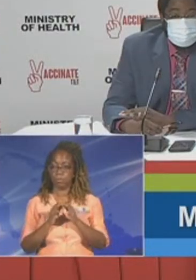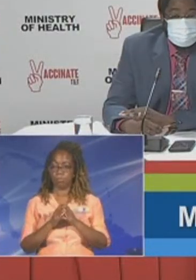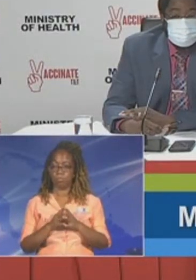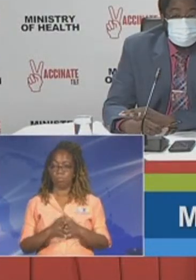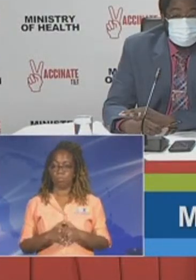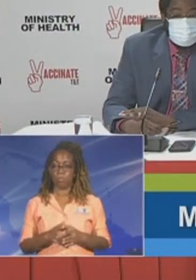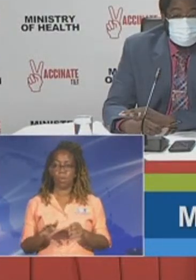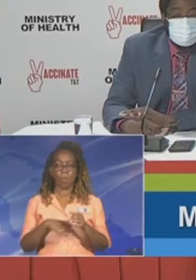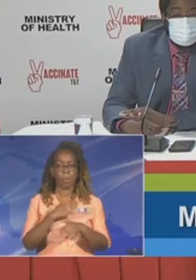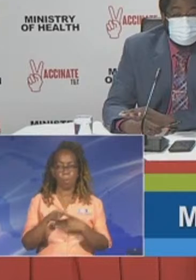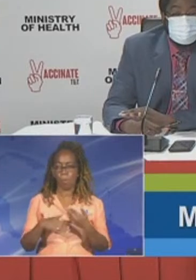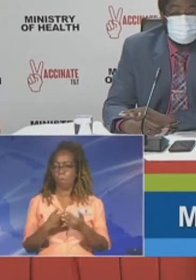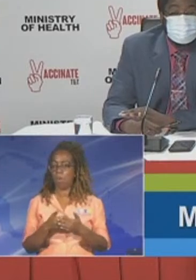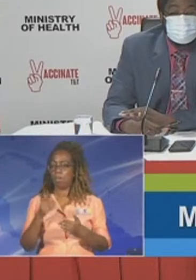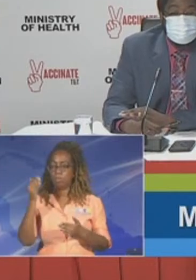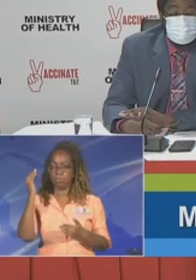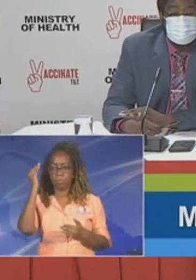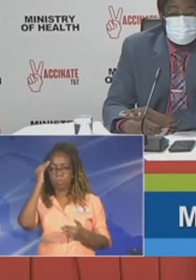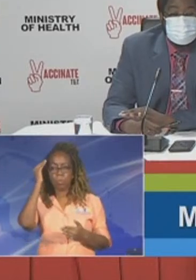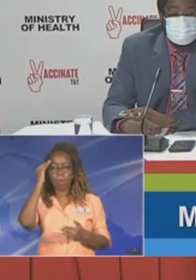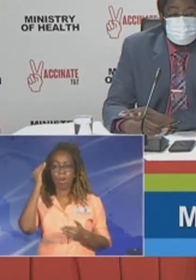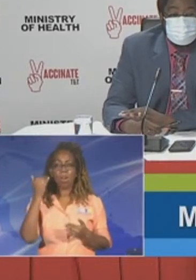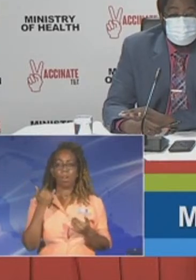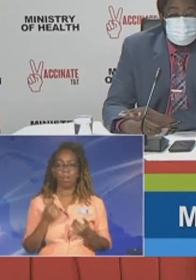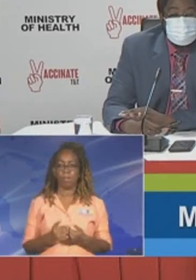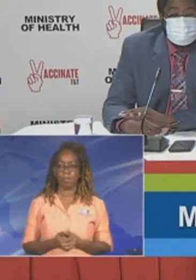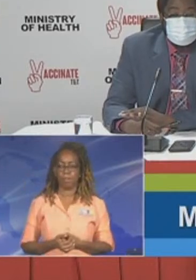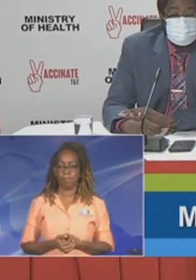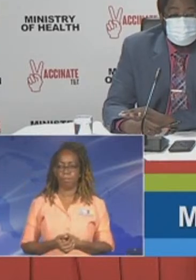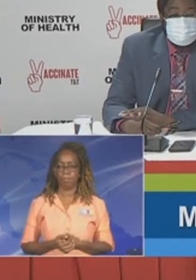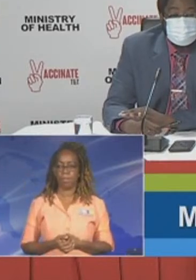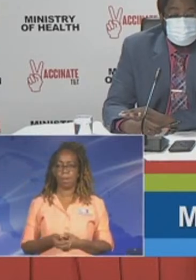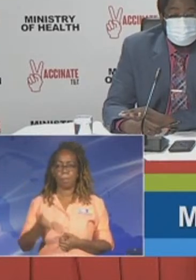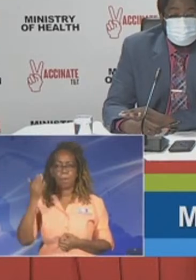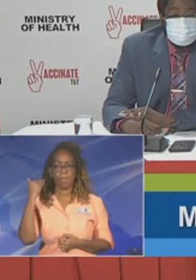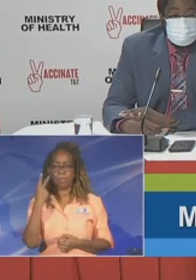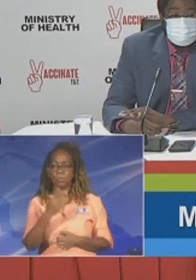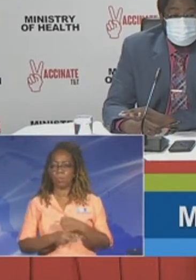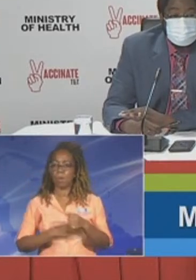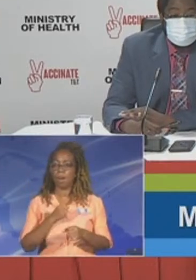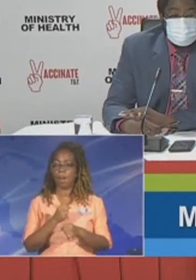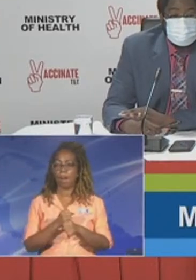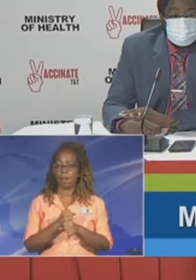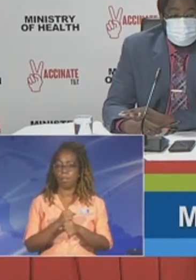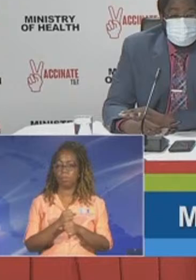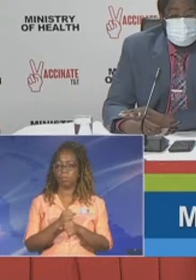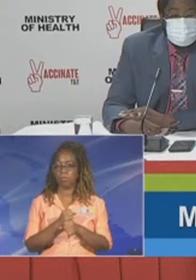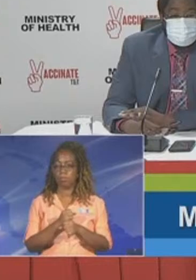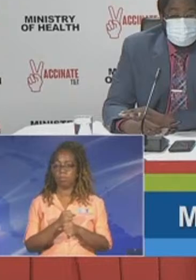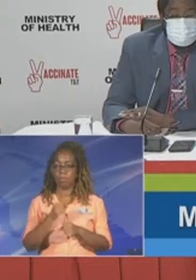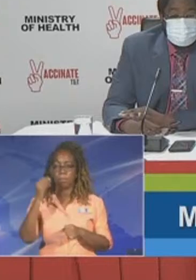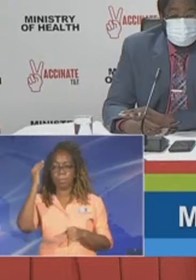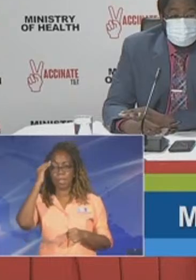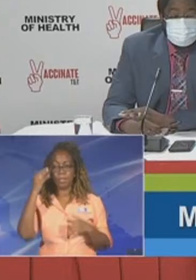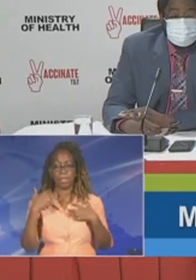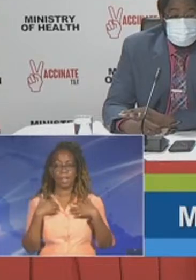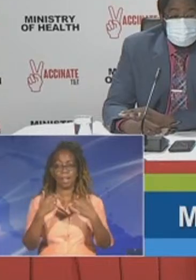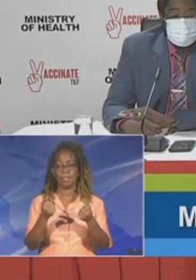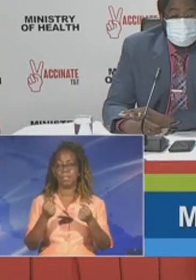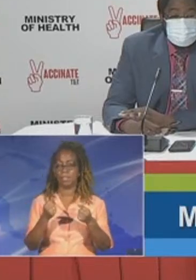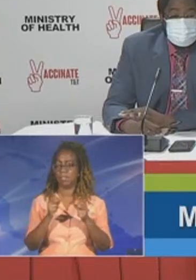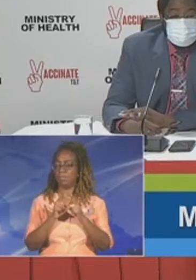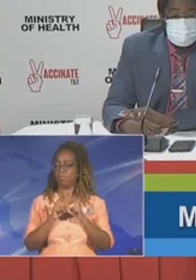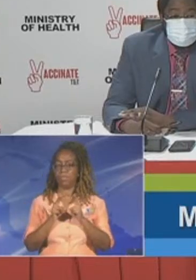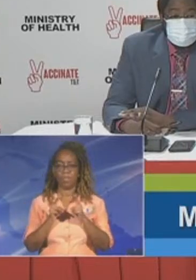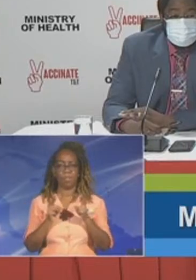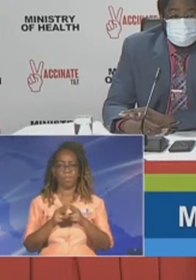all know, during the COVID-19 response the past 2 years and recently, mental health has really come to the fore as an area